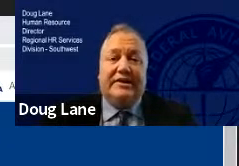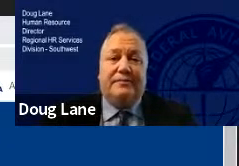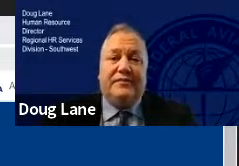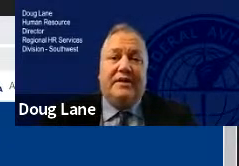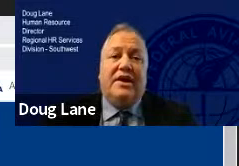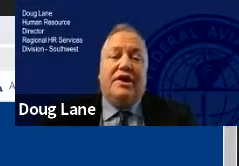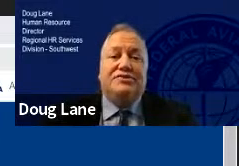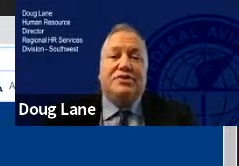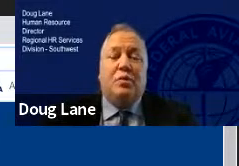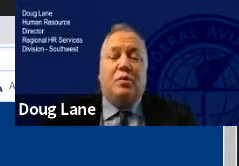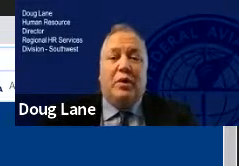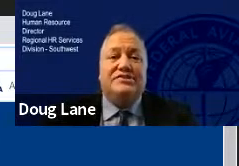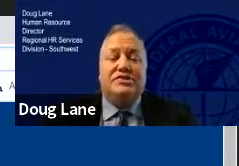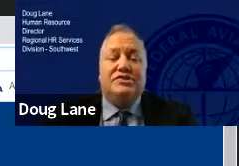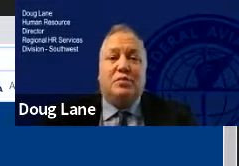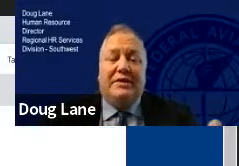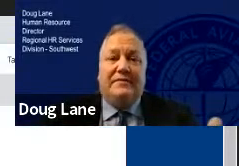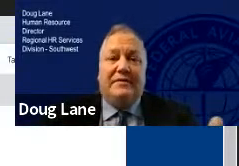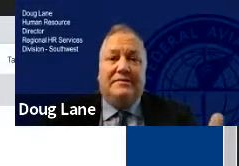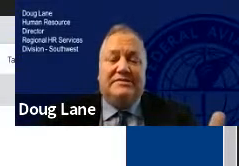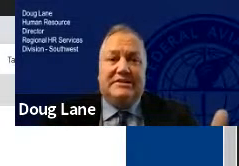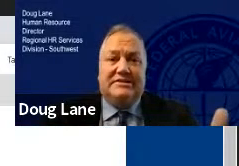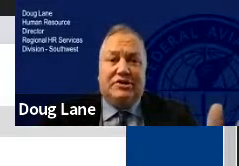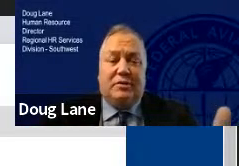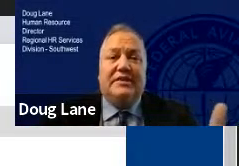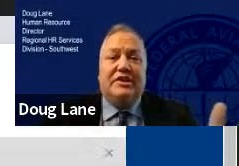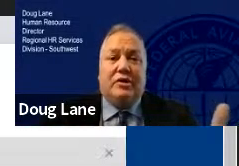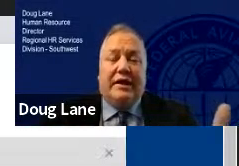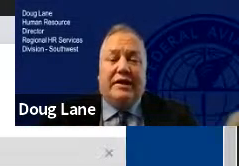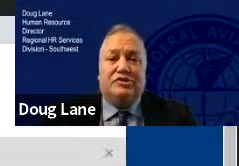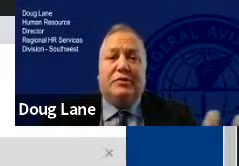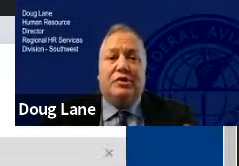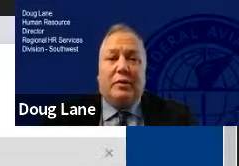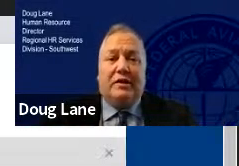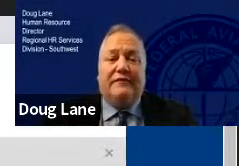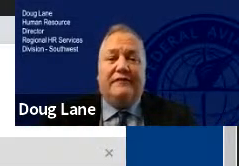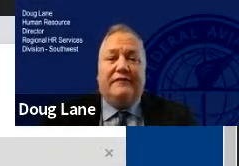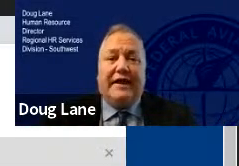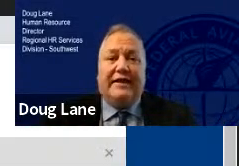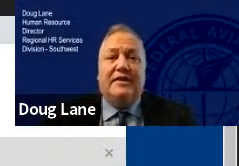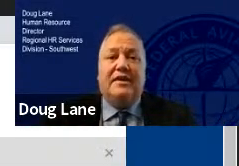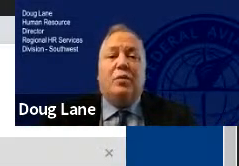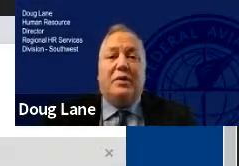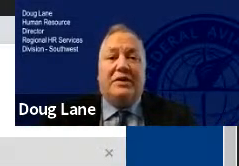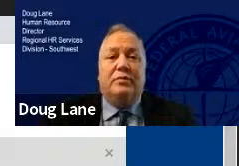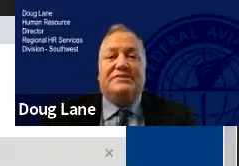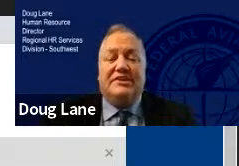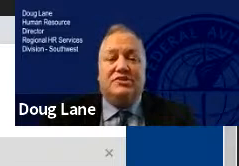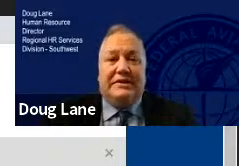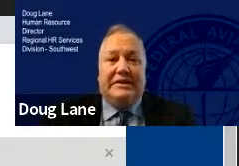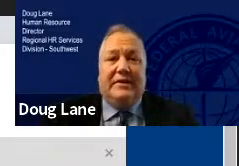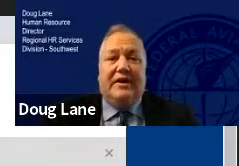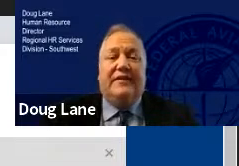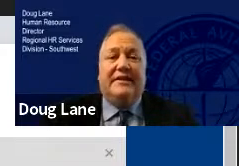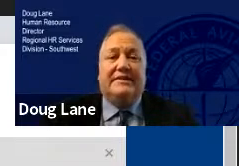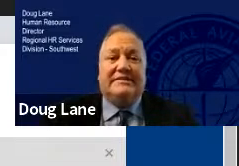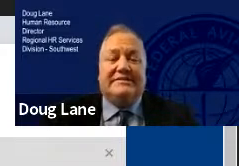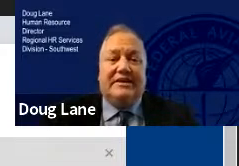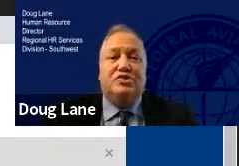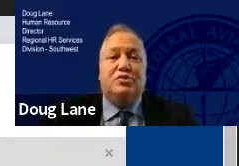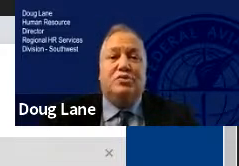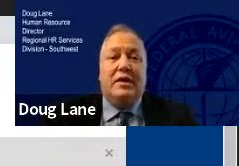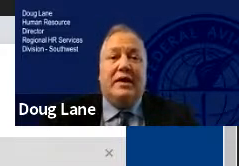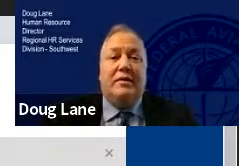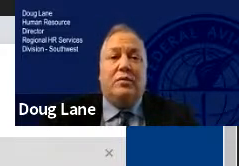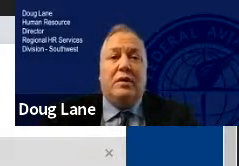A letter. Okay. So once we've determined that you're eligible and qualified, we will send you an email that